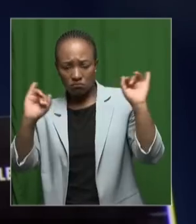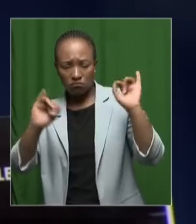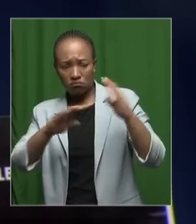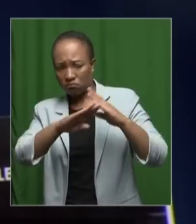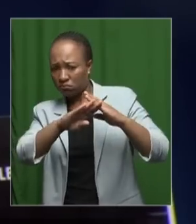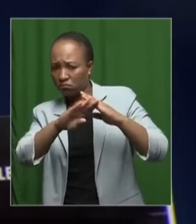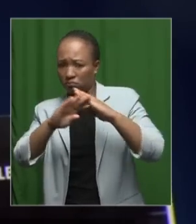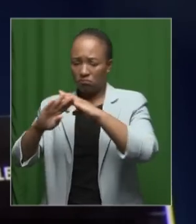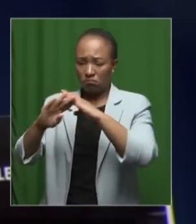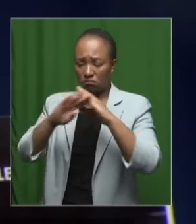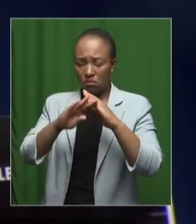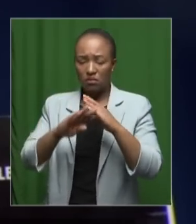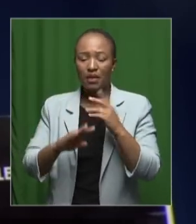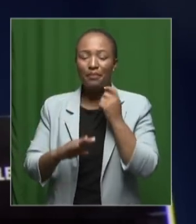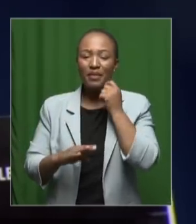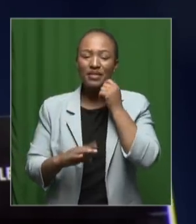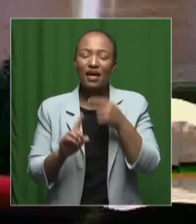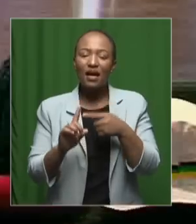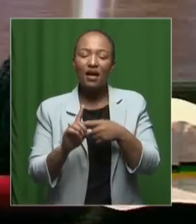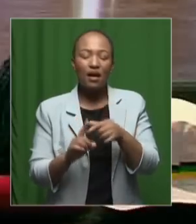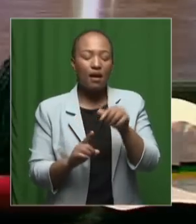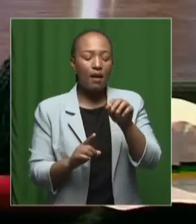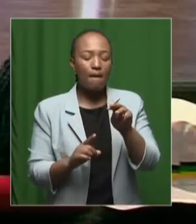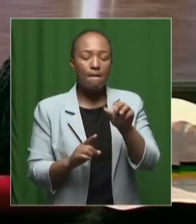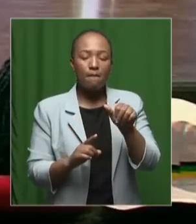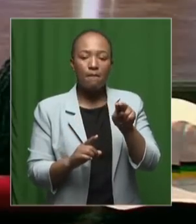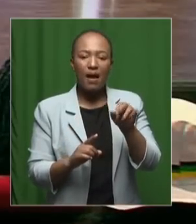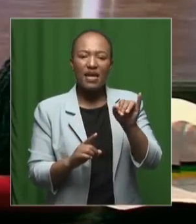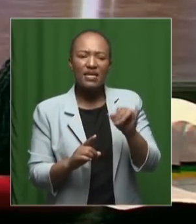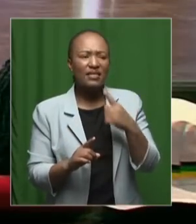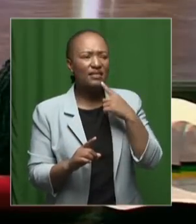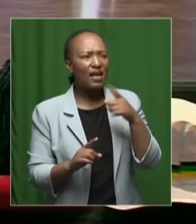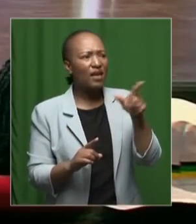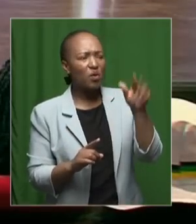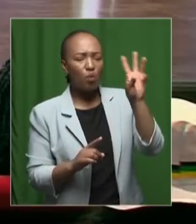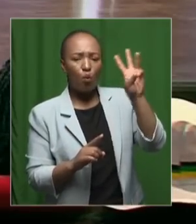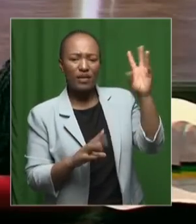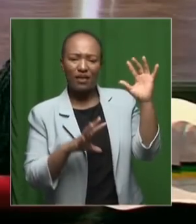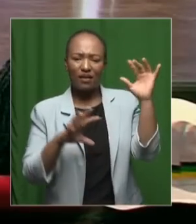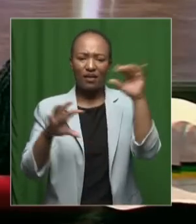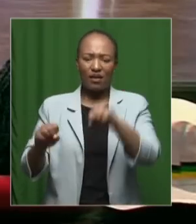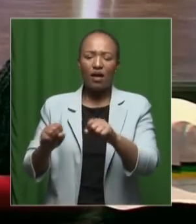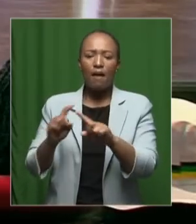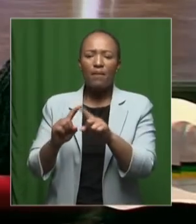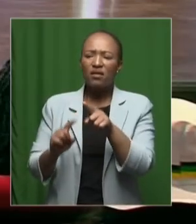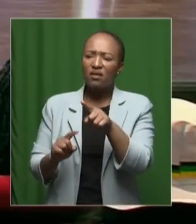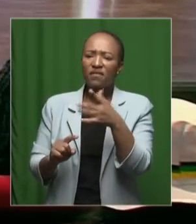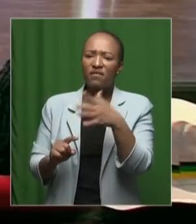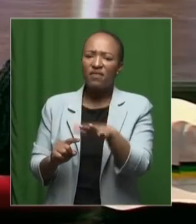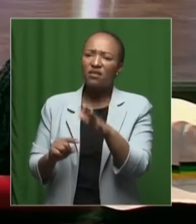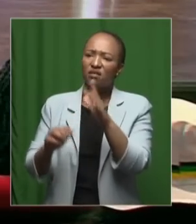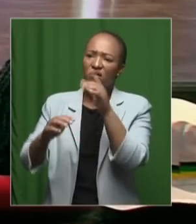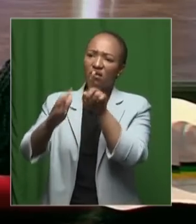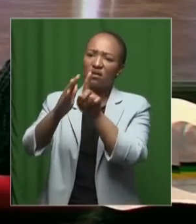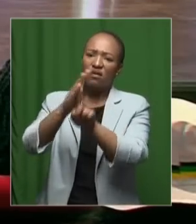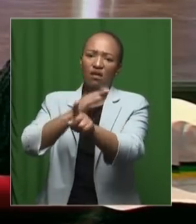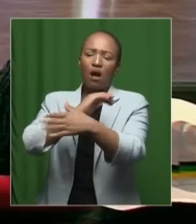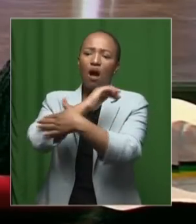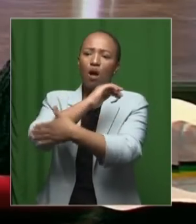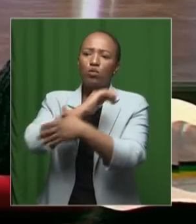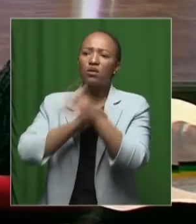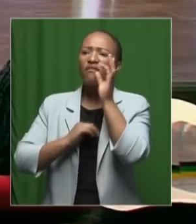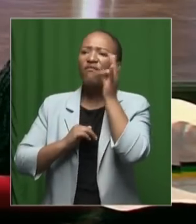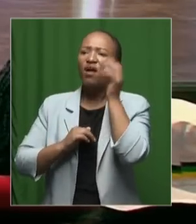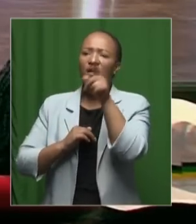says, they're not following imperialists and he's going for the imperialists. But he's just talking about how he went to the imperialist state. He's just from